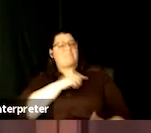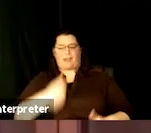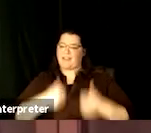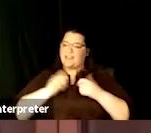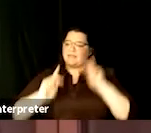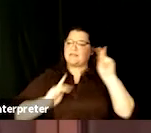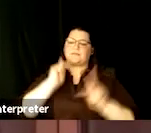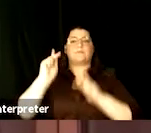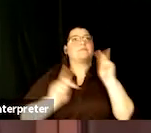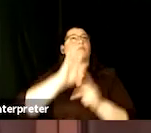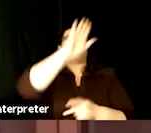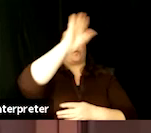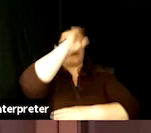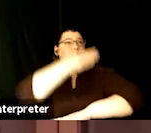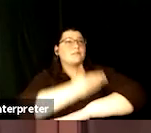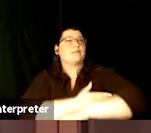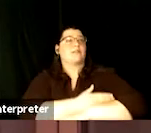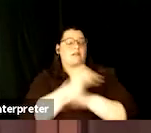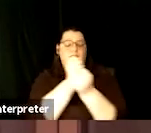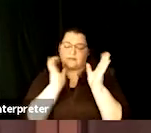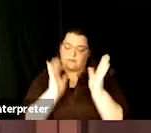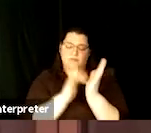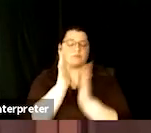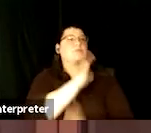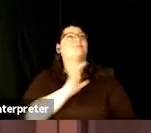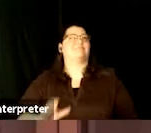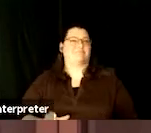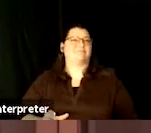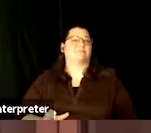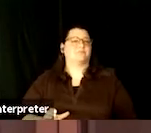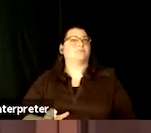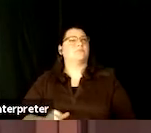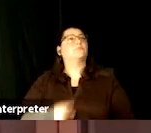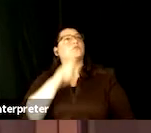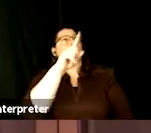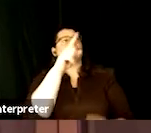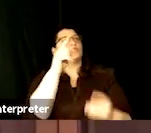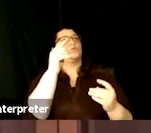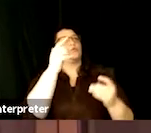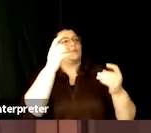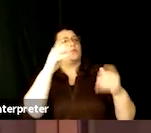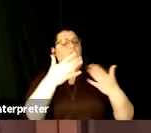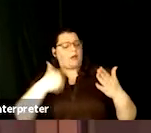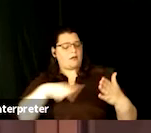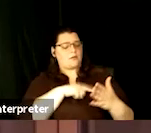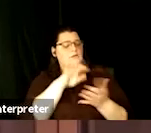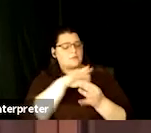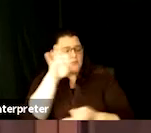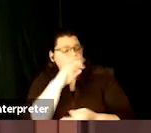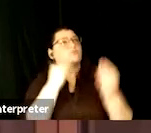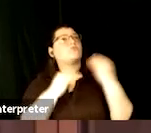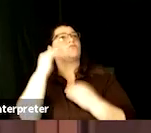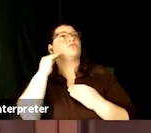our Savior, Jesus Christ, and you have fed us with spiritual food in the sacrament of his body and